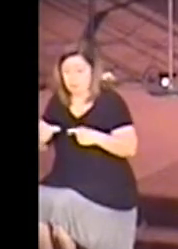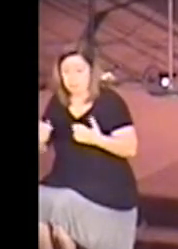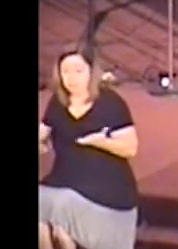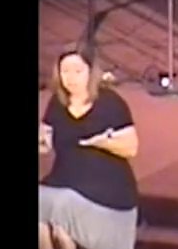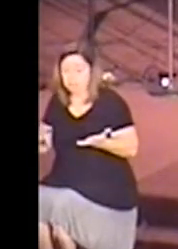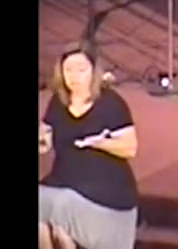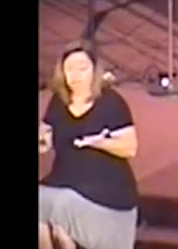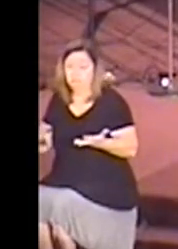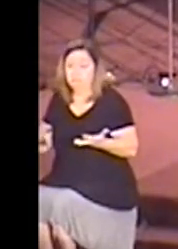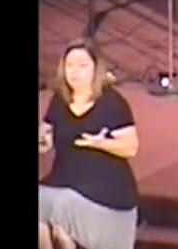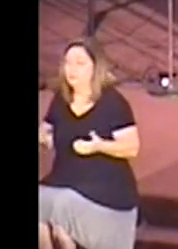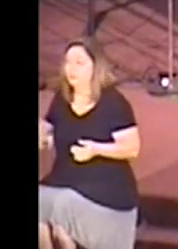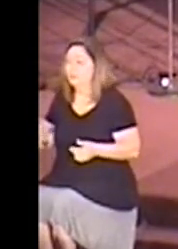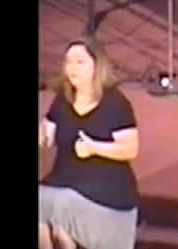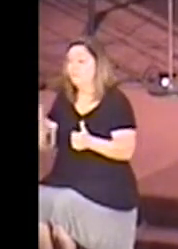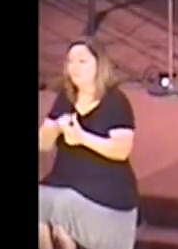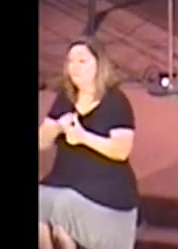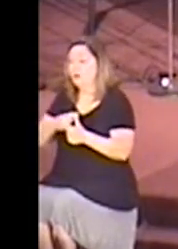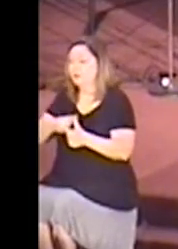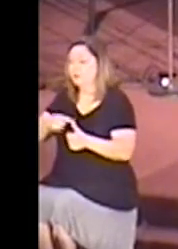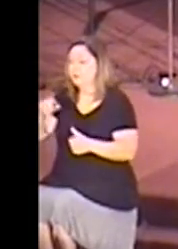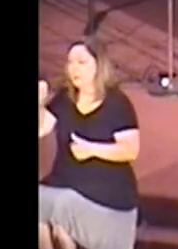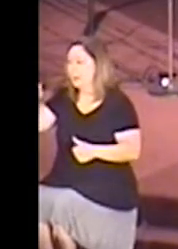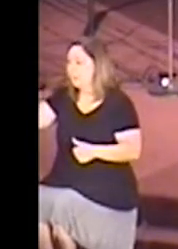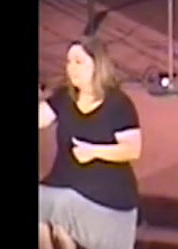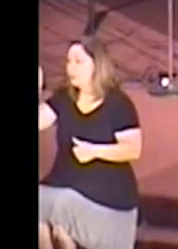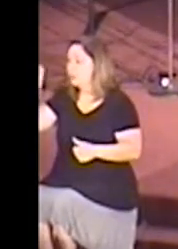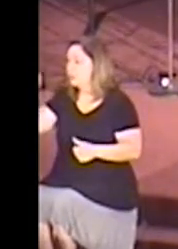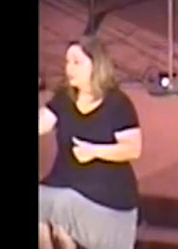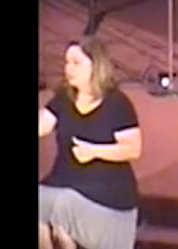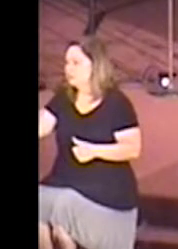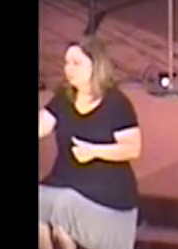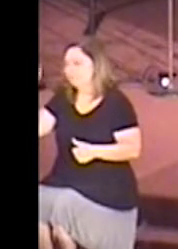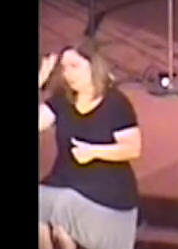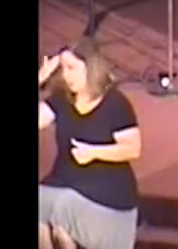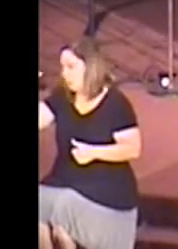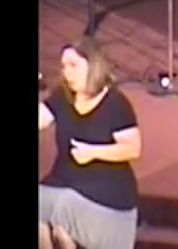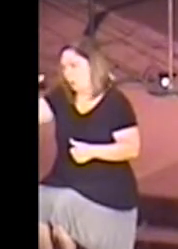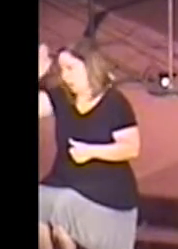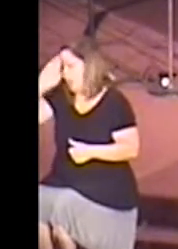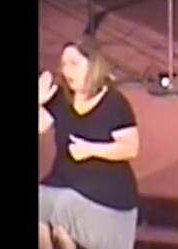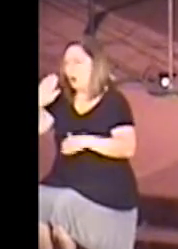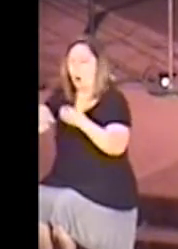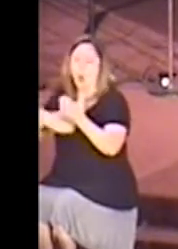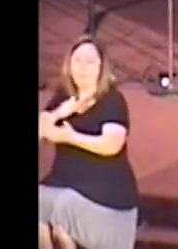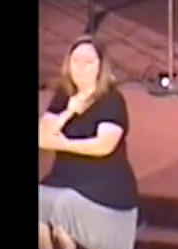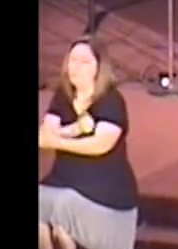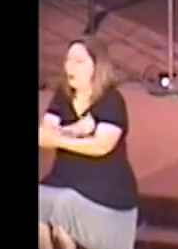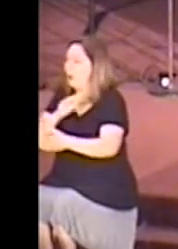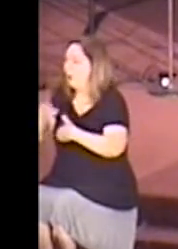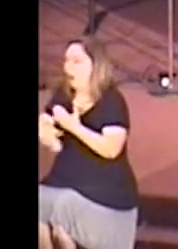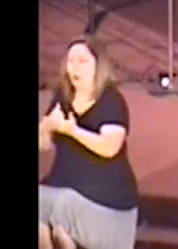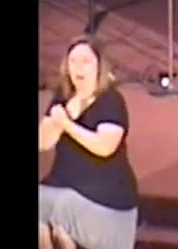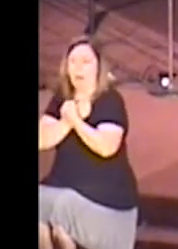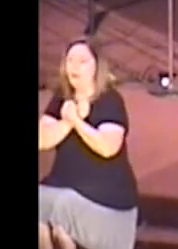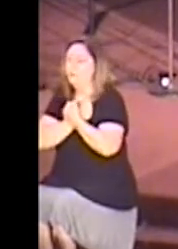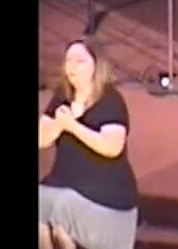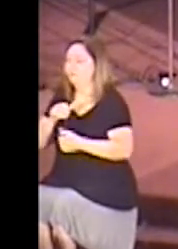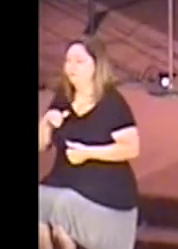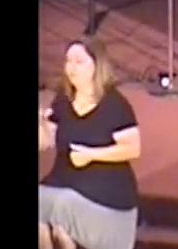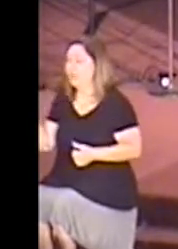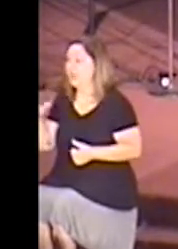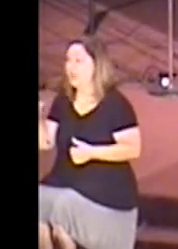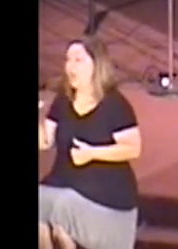he was ignorant of what it means for God to be all-powerful and all-loving. You see, like him, many philosophers